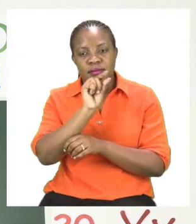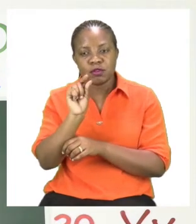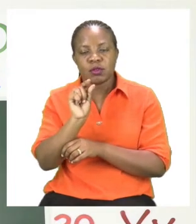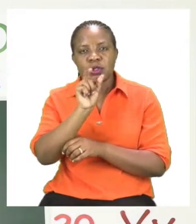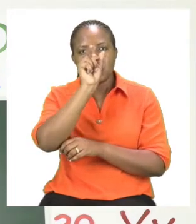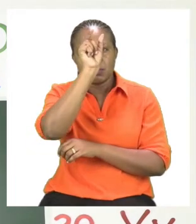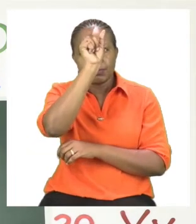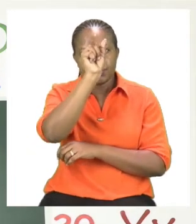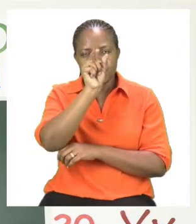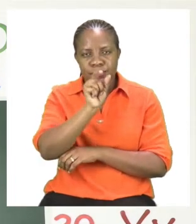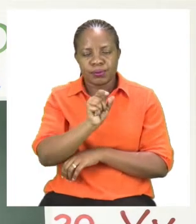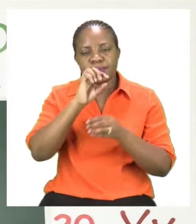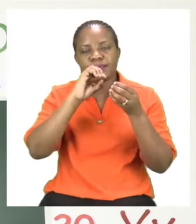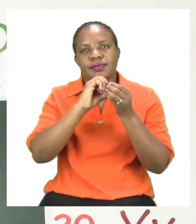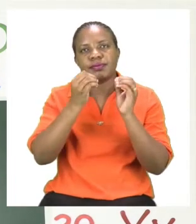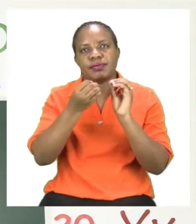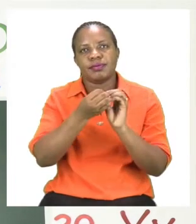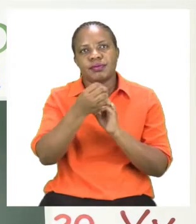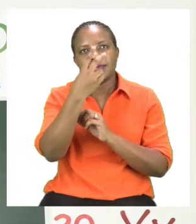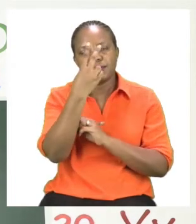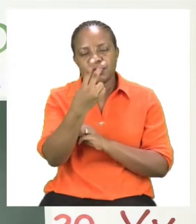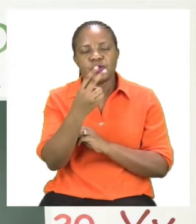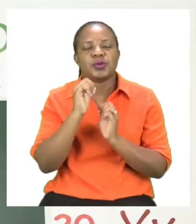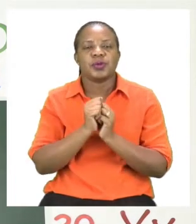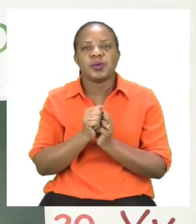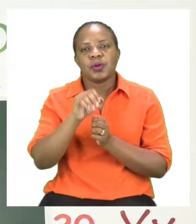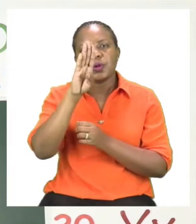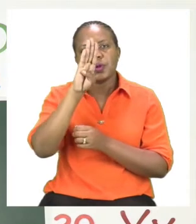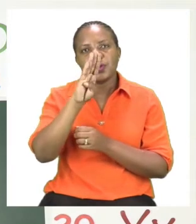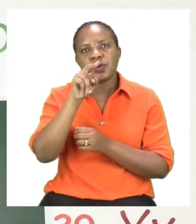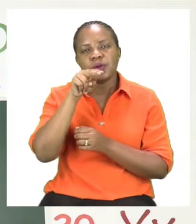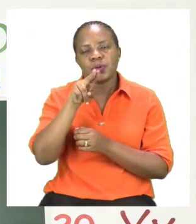little bunny ears and the tail.